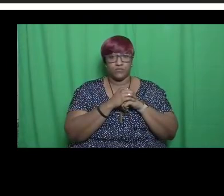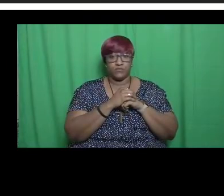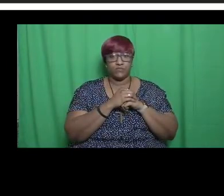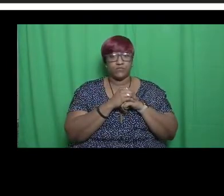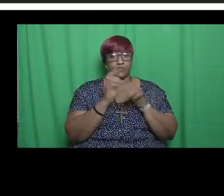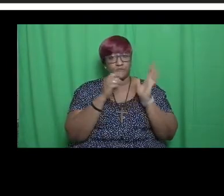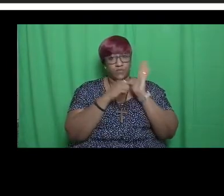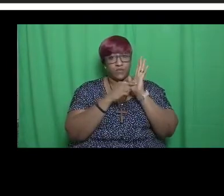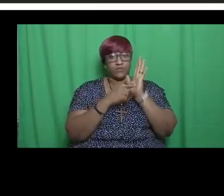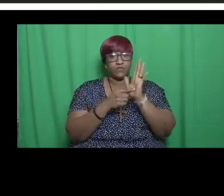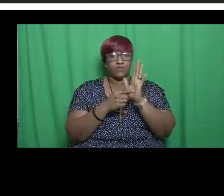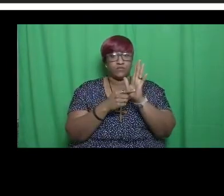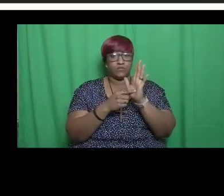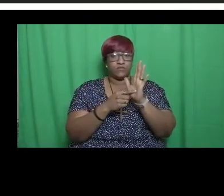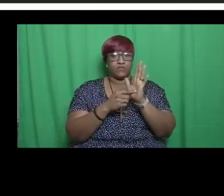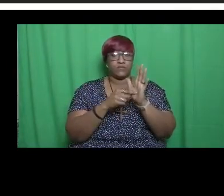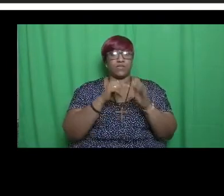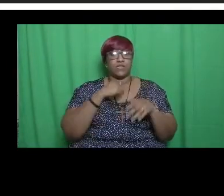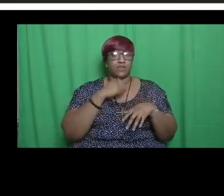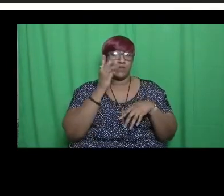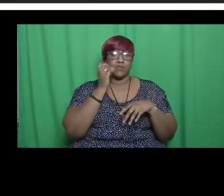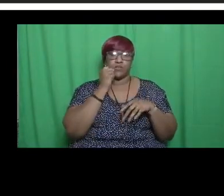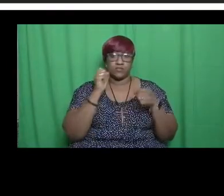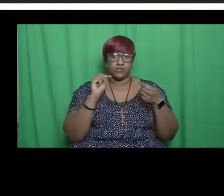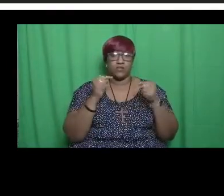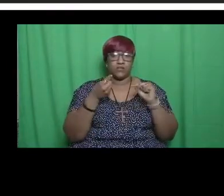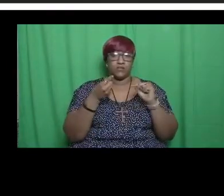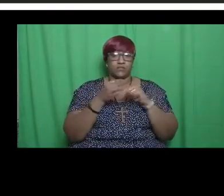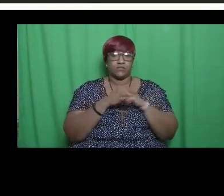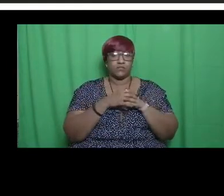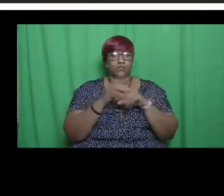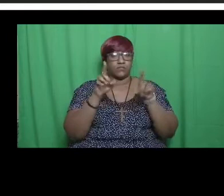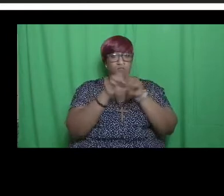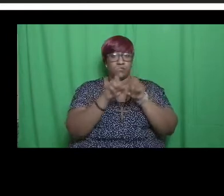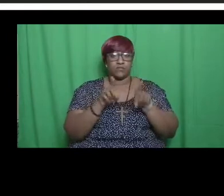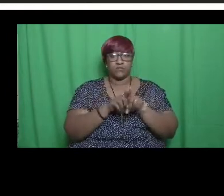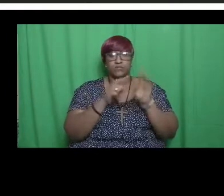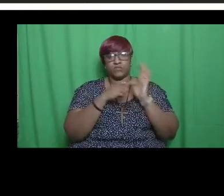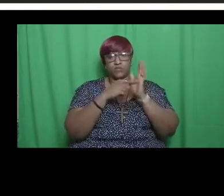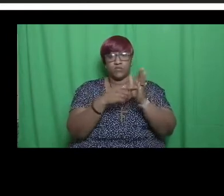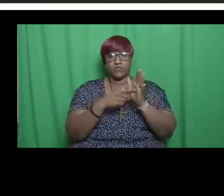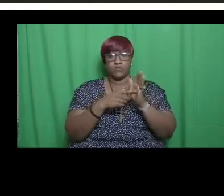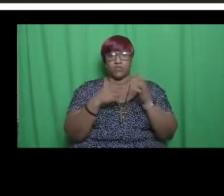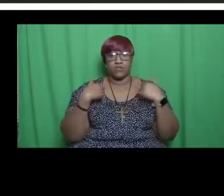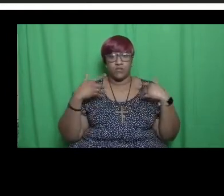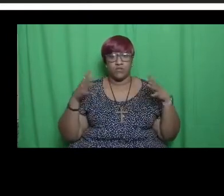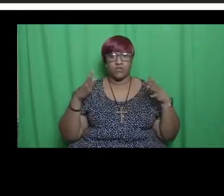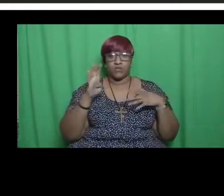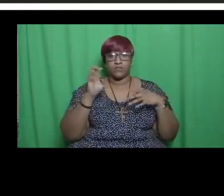And it shows that I was hurt, but it also shows that I was healed.